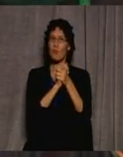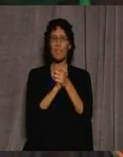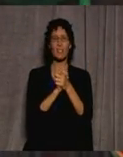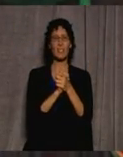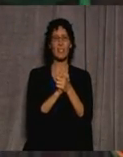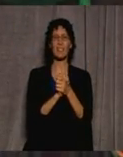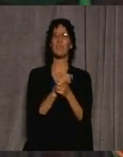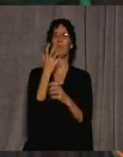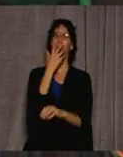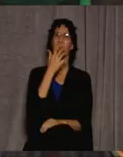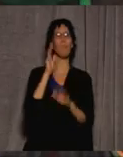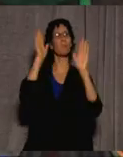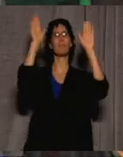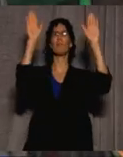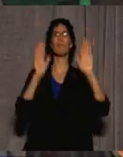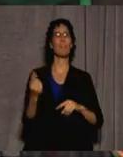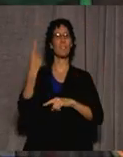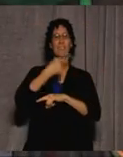day.